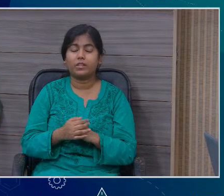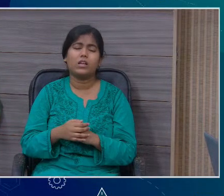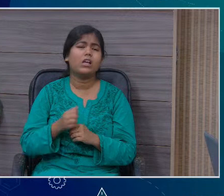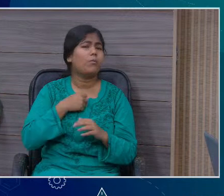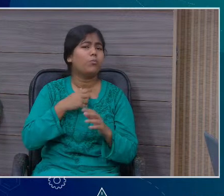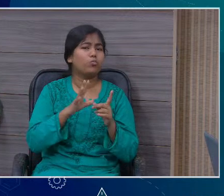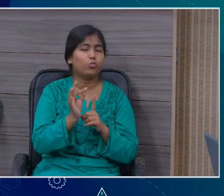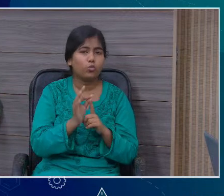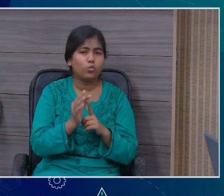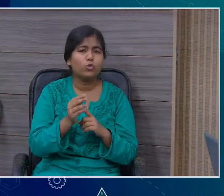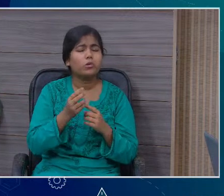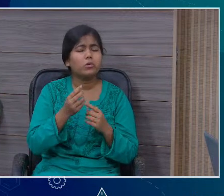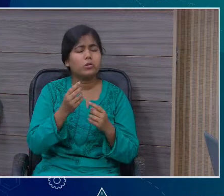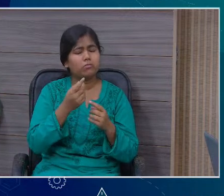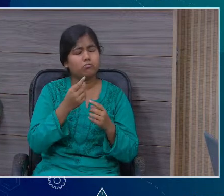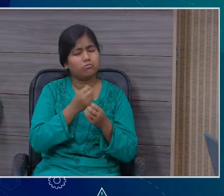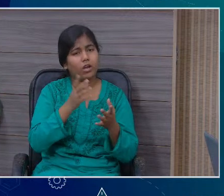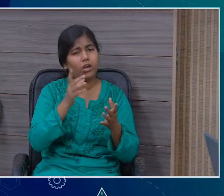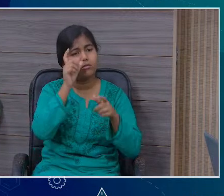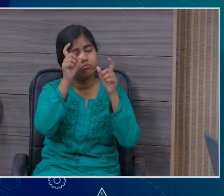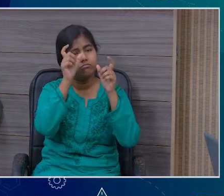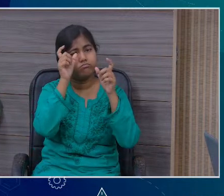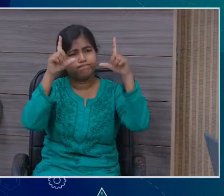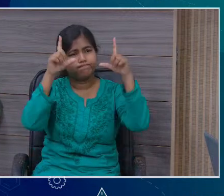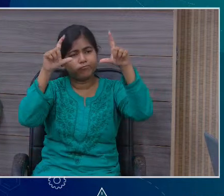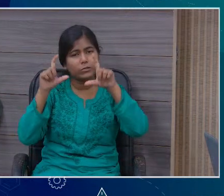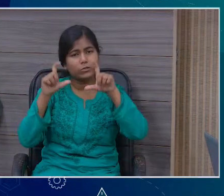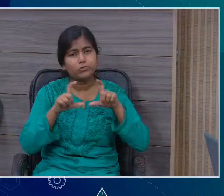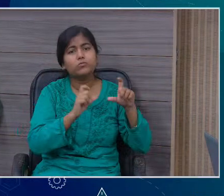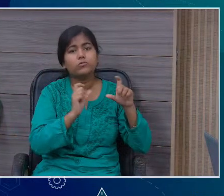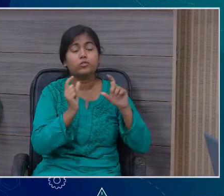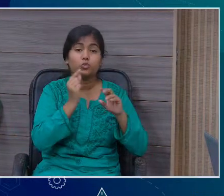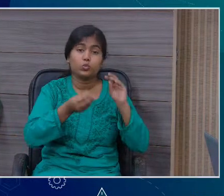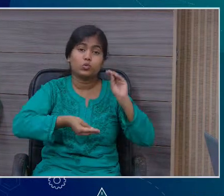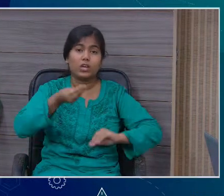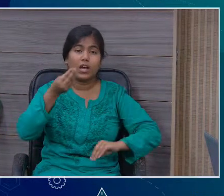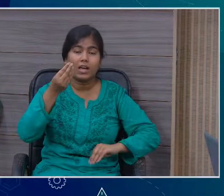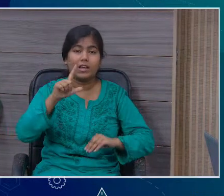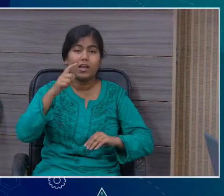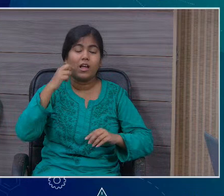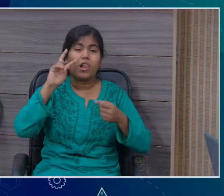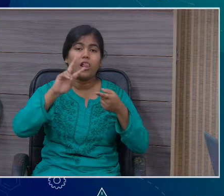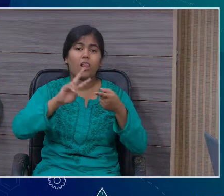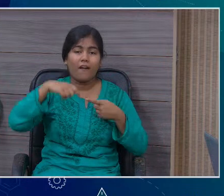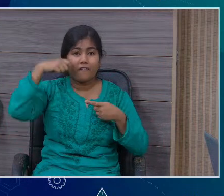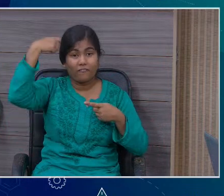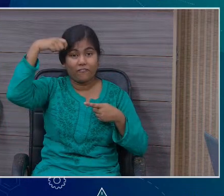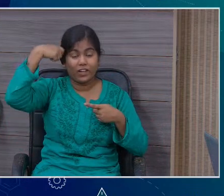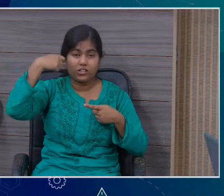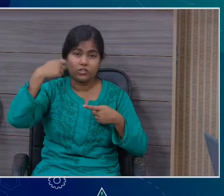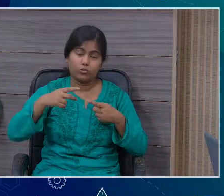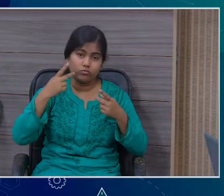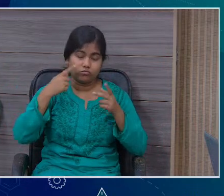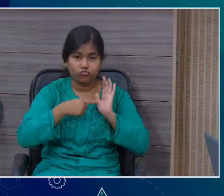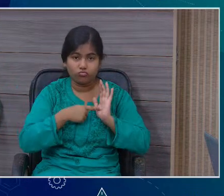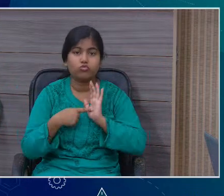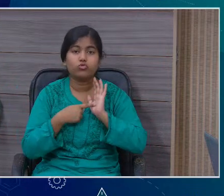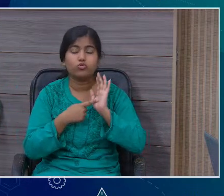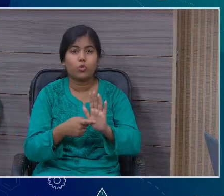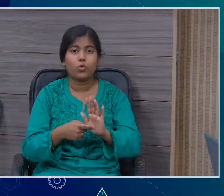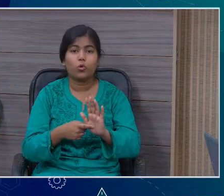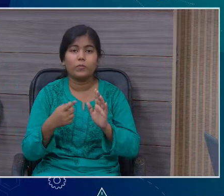can use. Okay. Because while we will be using pictures, we'll use live videos, we'll make children meet people